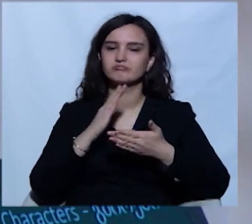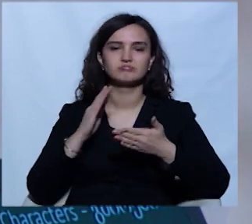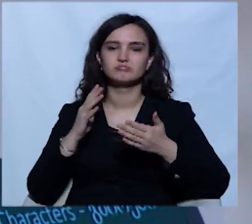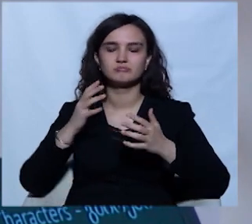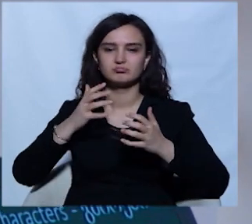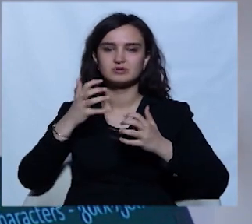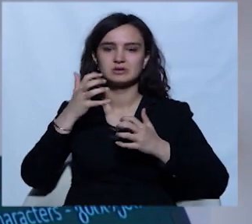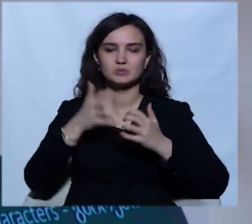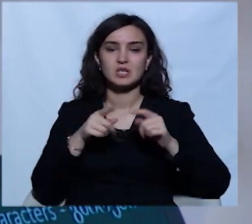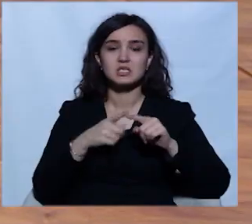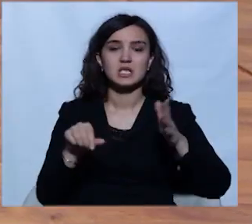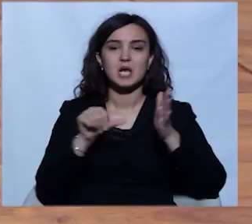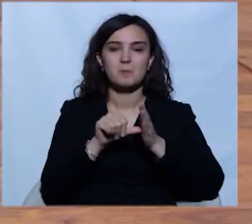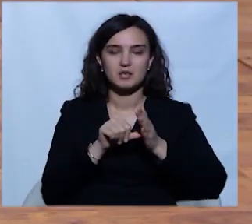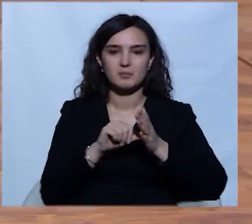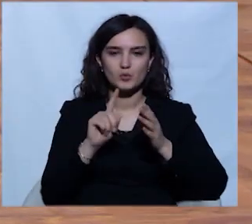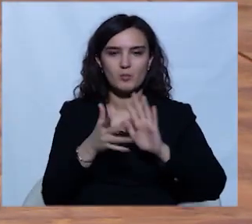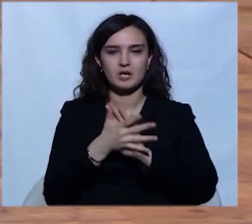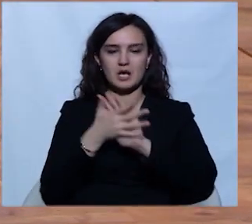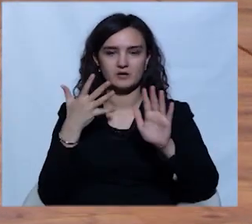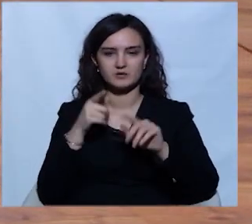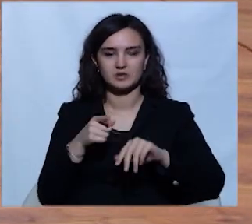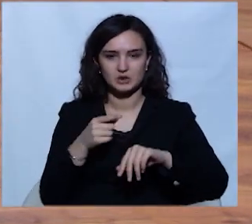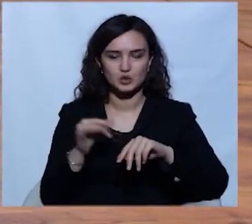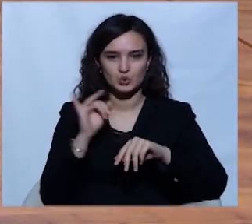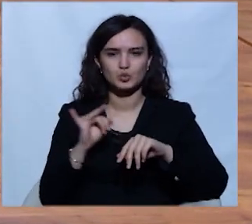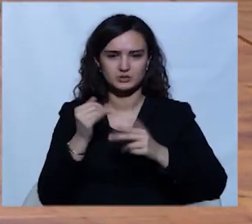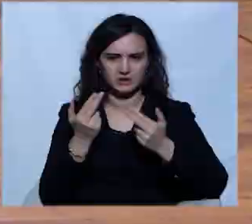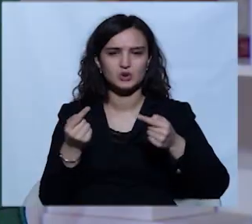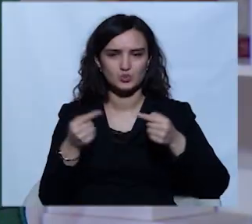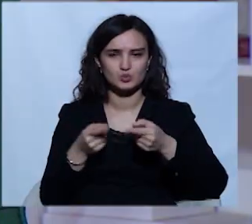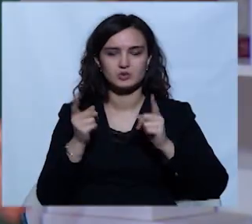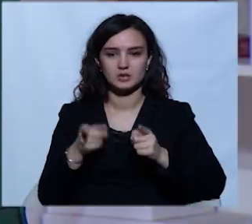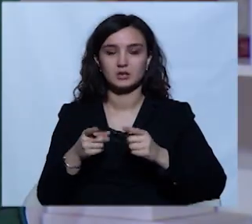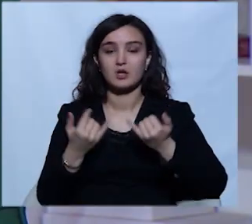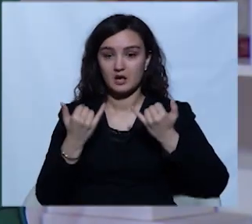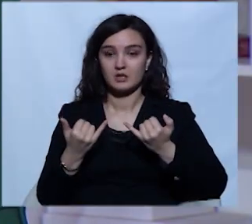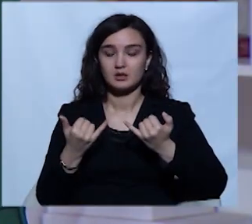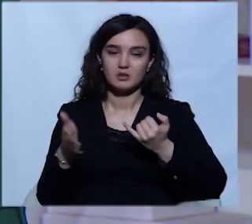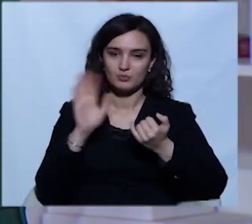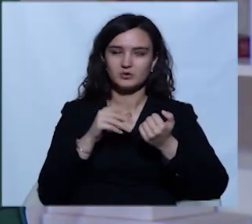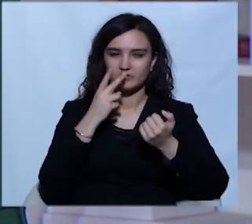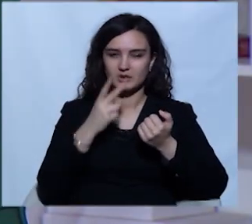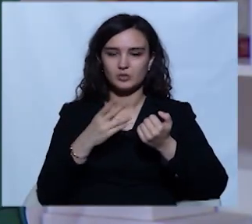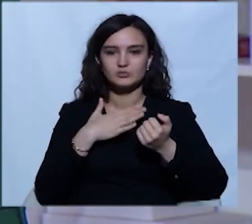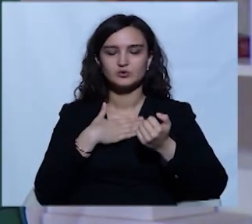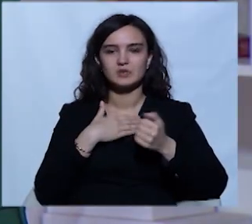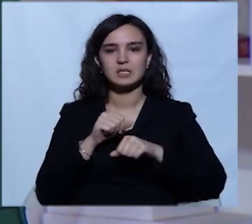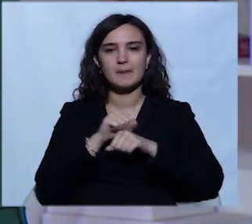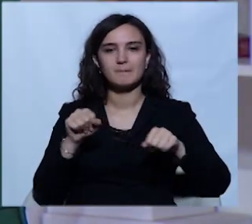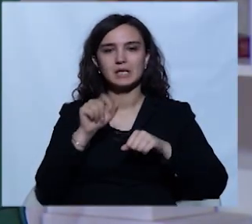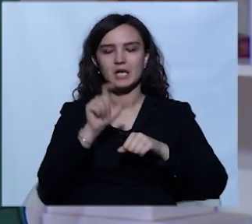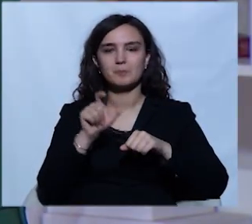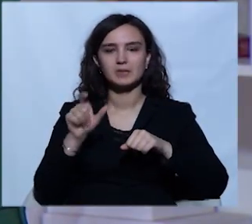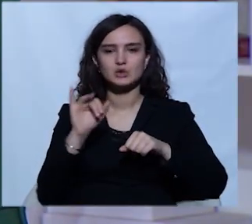and this can help your understanding of the story. Definitely. Now we'll take a look at our hero of the